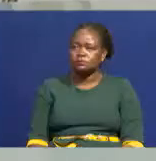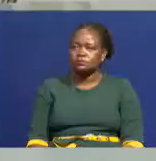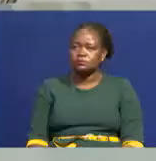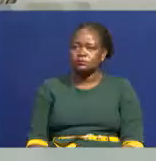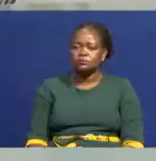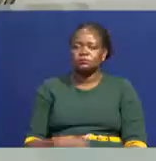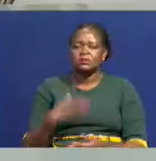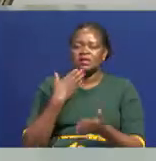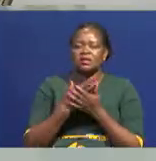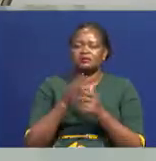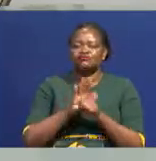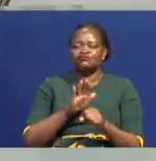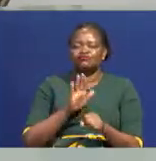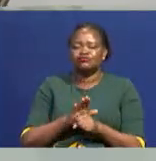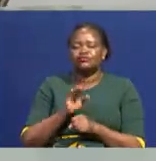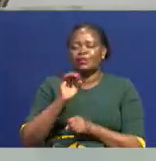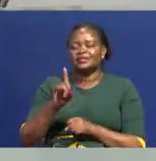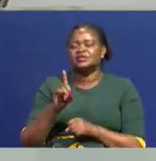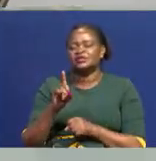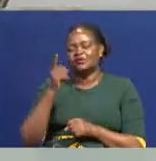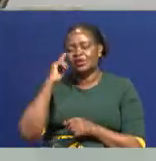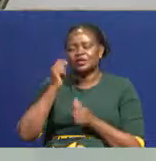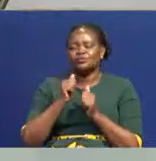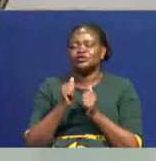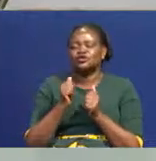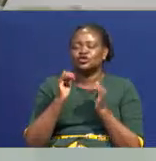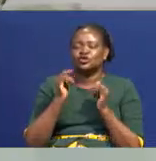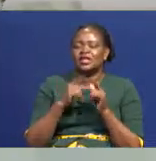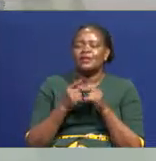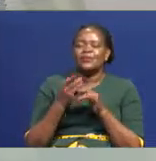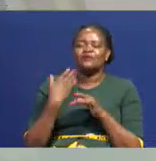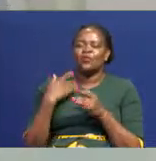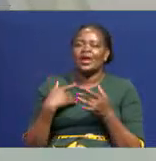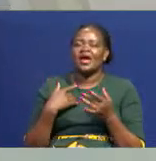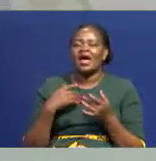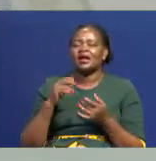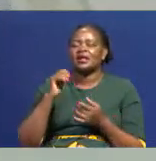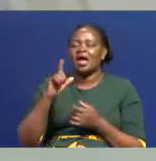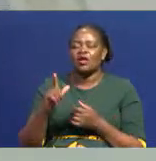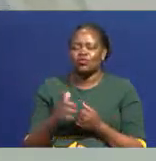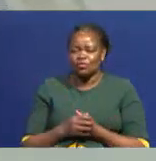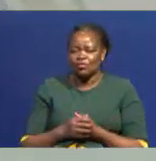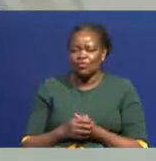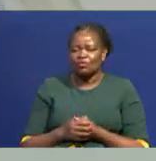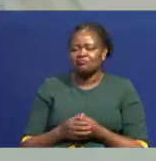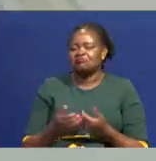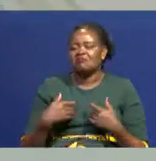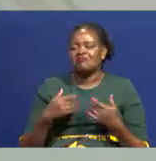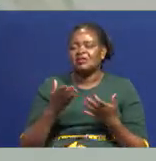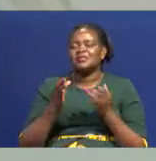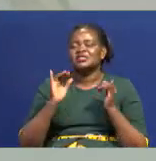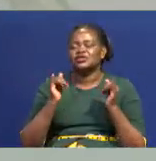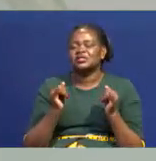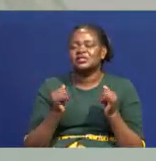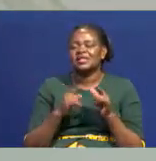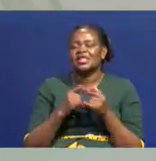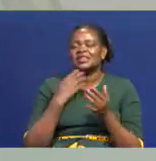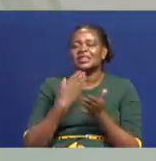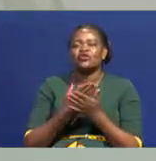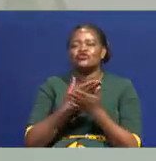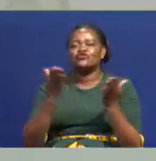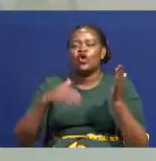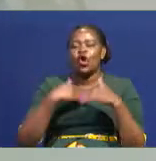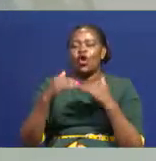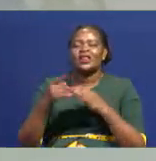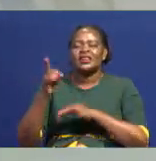Well, many thanks indeed to Bernardo Kochokumu for that sporty update. And of course, earlier on we had Wairimu Njenga handling the business segment. I want to thank you all